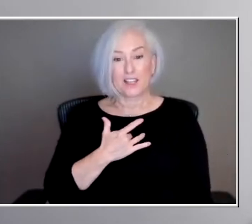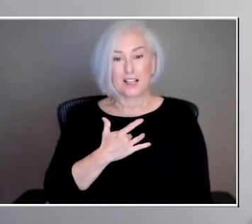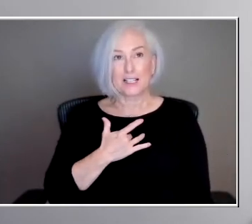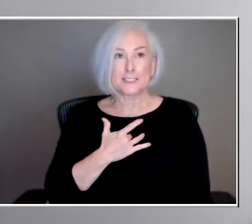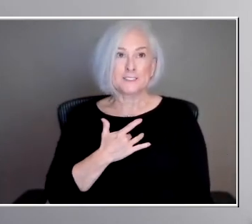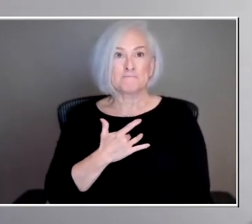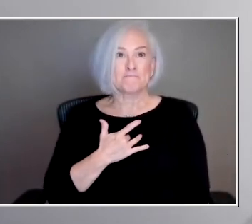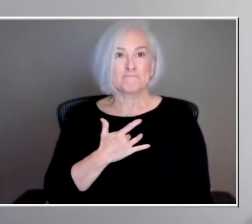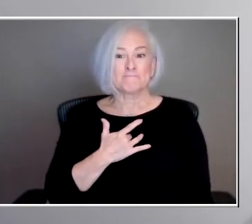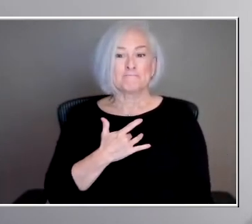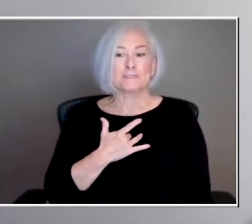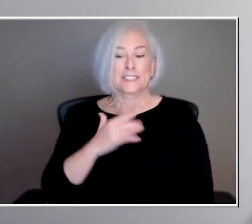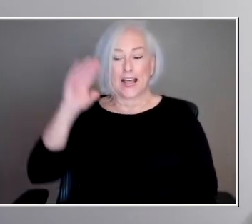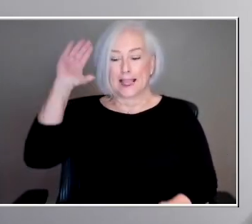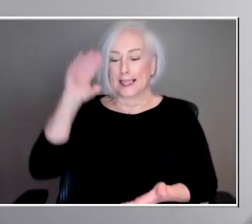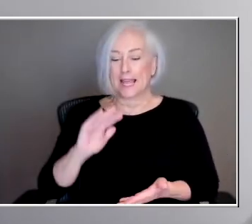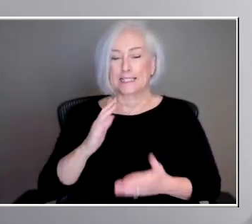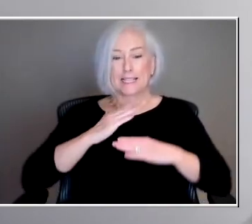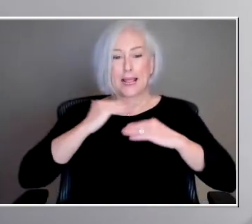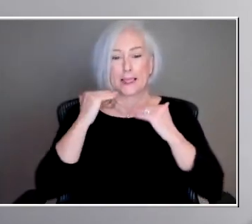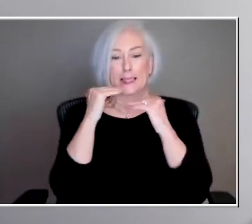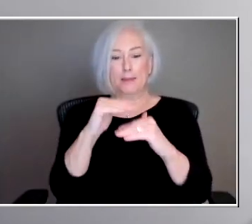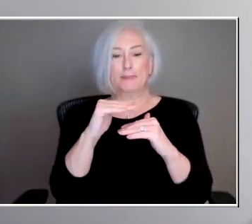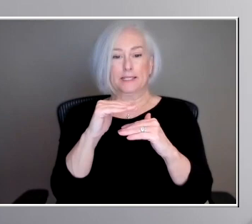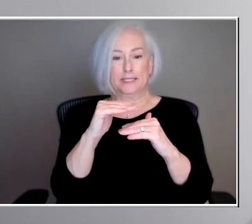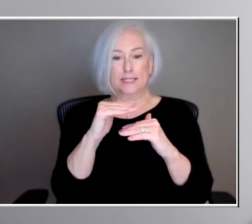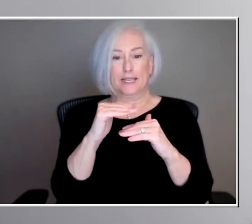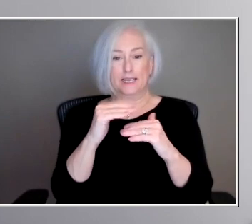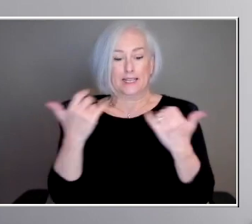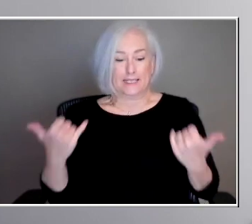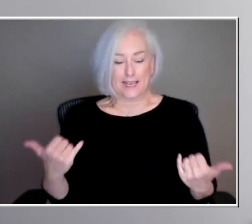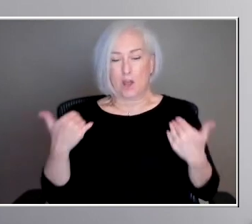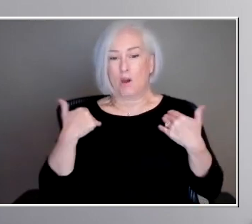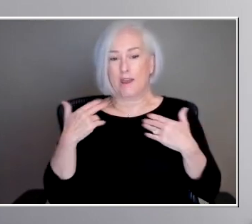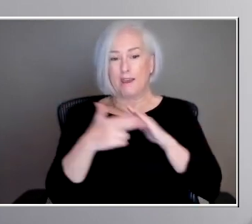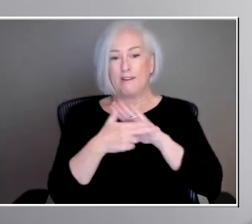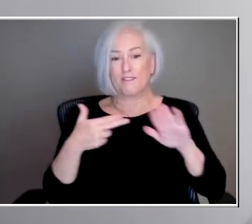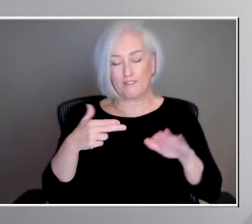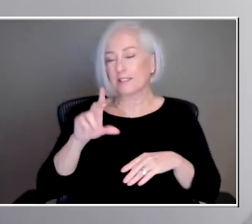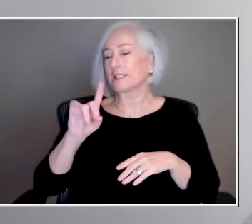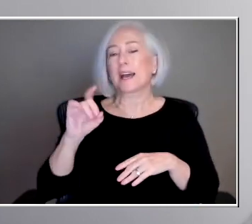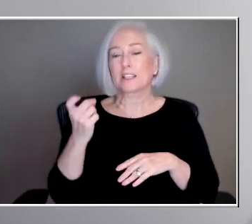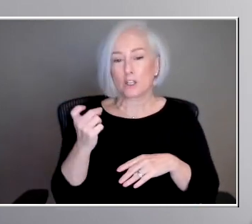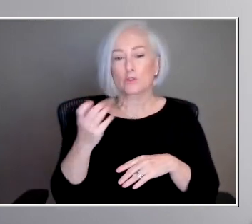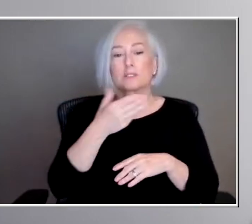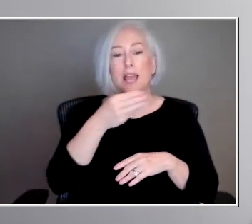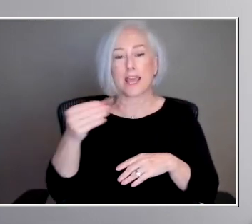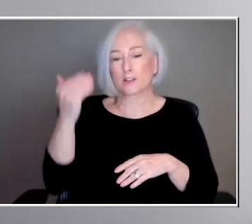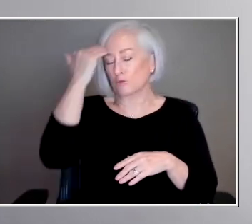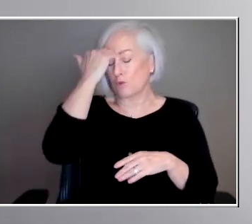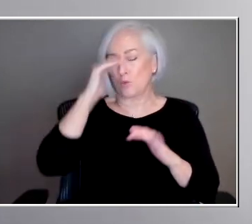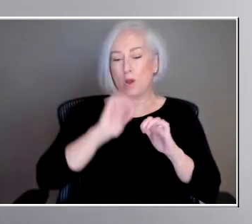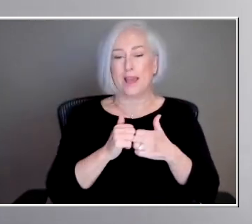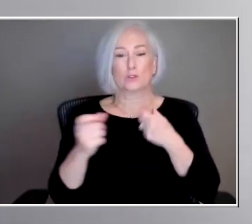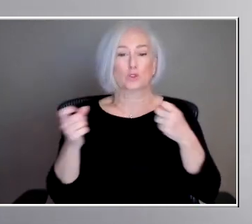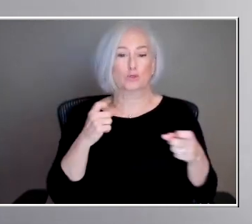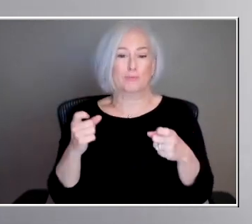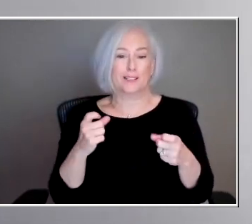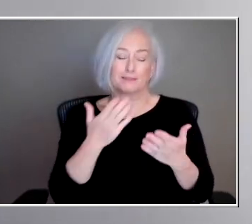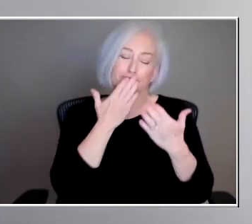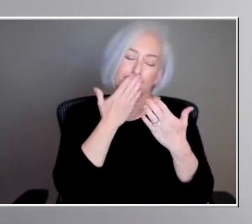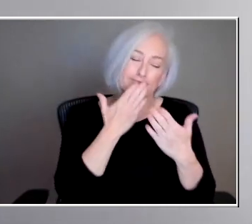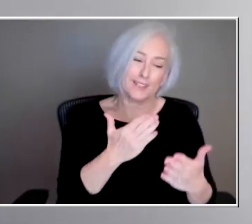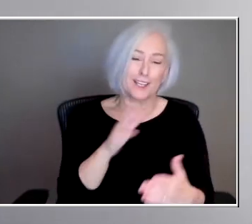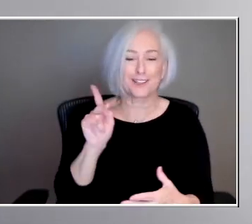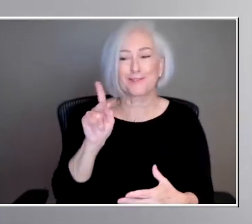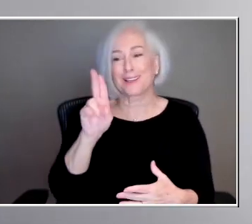this diagnosis now that I have it much more managed thanks to the great team at KU Med. So I'm looking forward